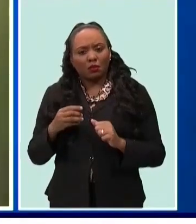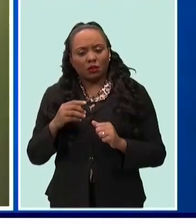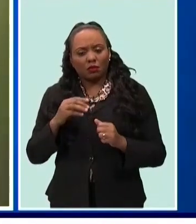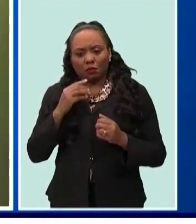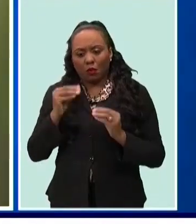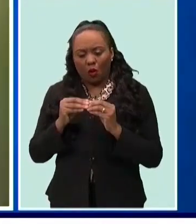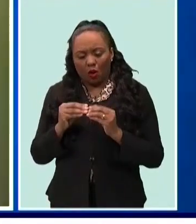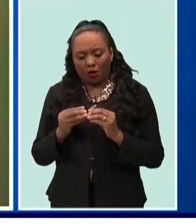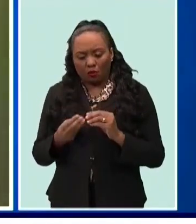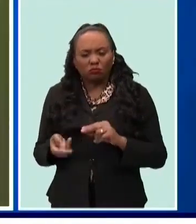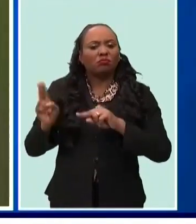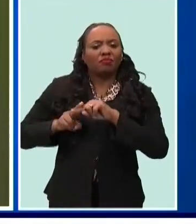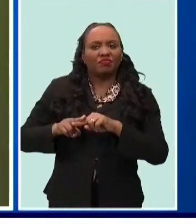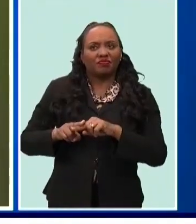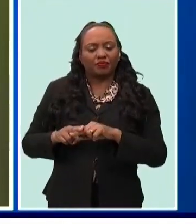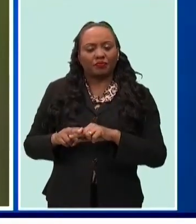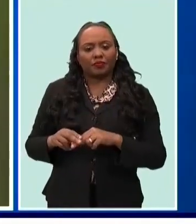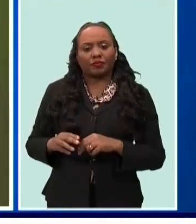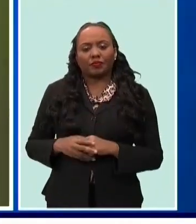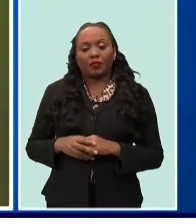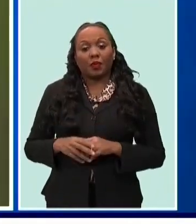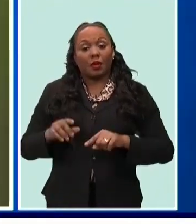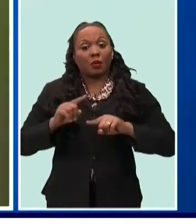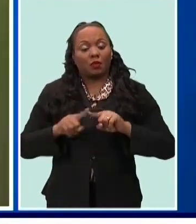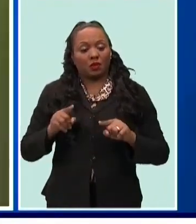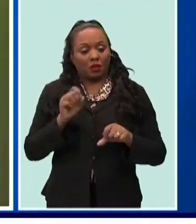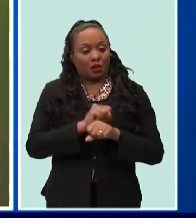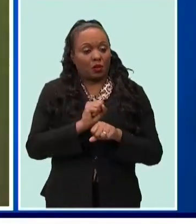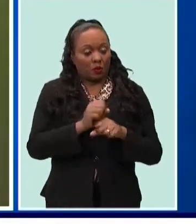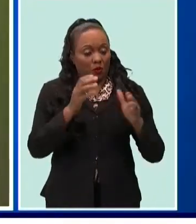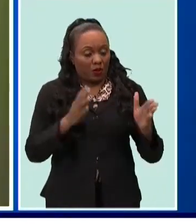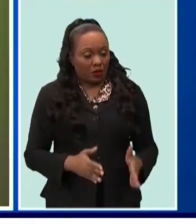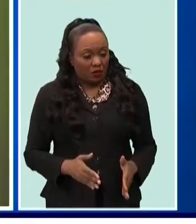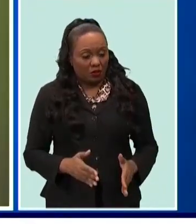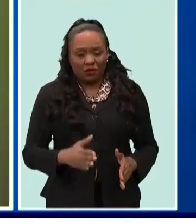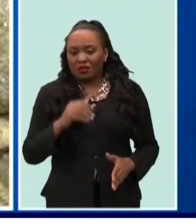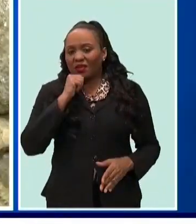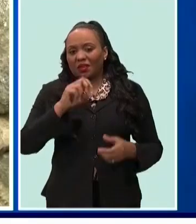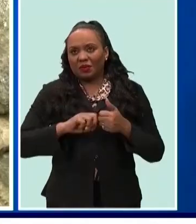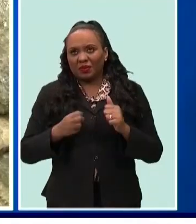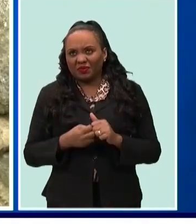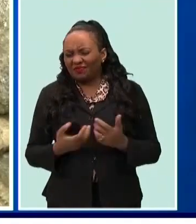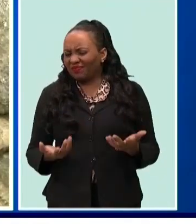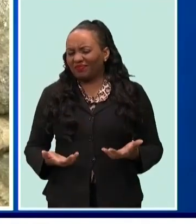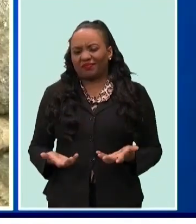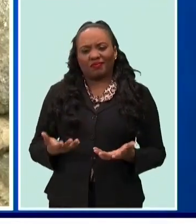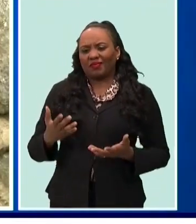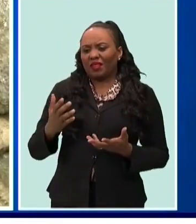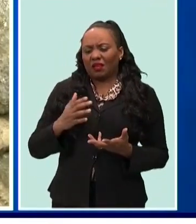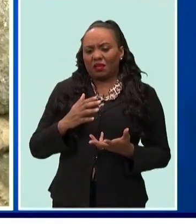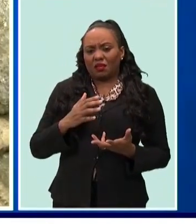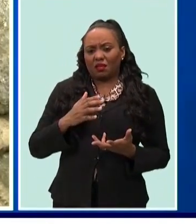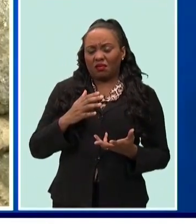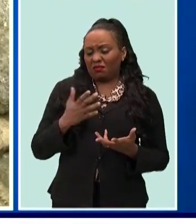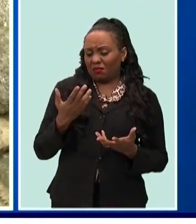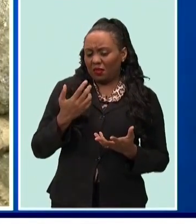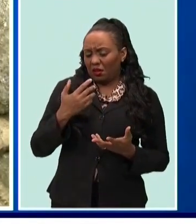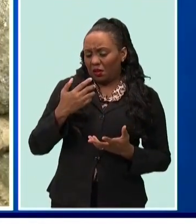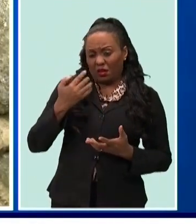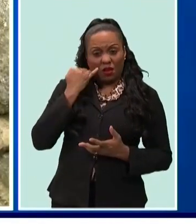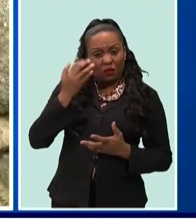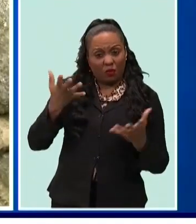crop. Mr. Barrington insists finding workers is not the problem. I wouldn't say there's a shortage of labor to